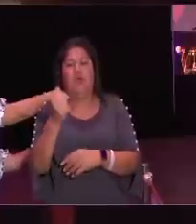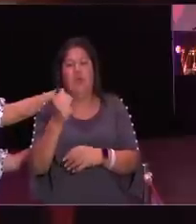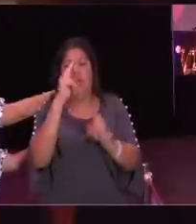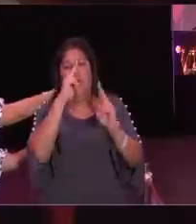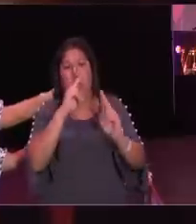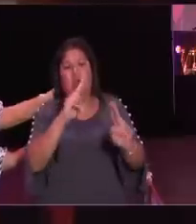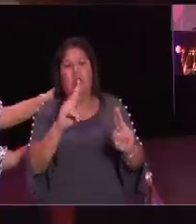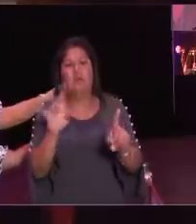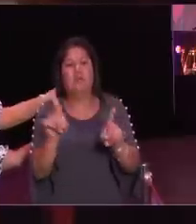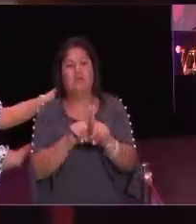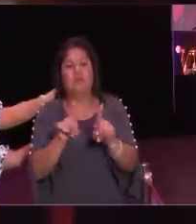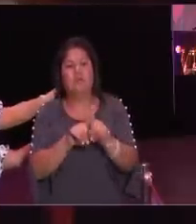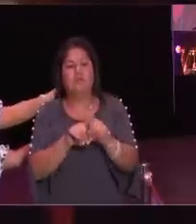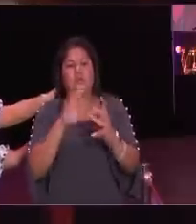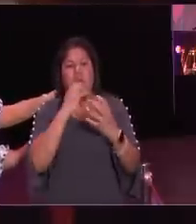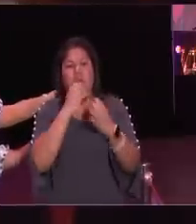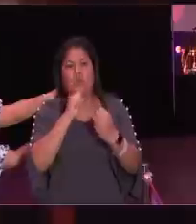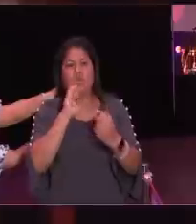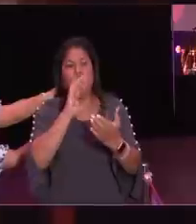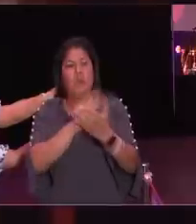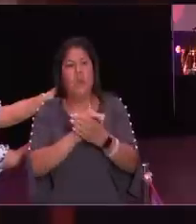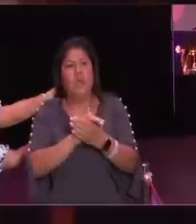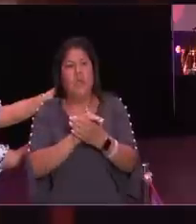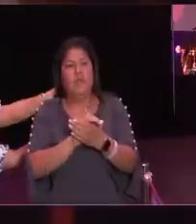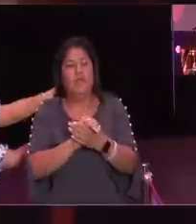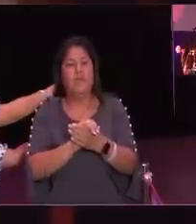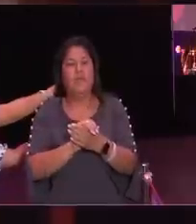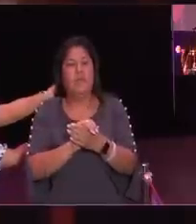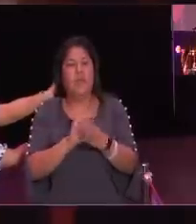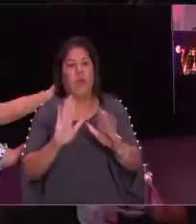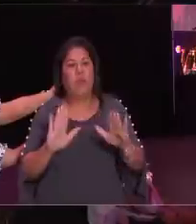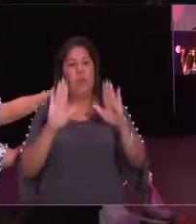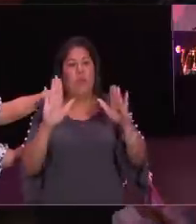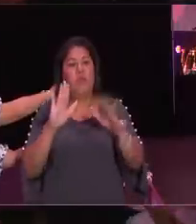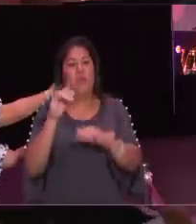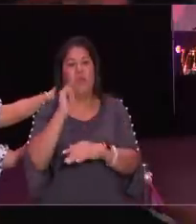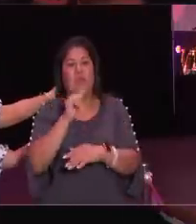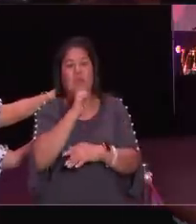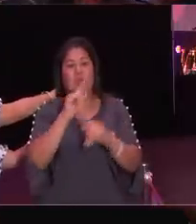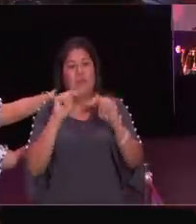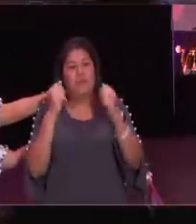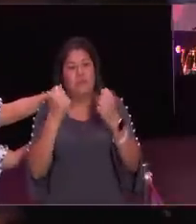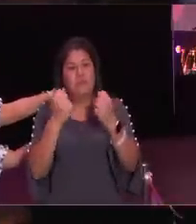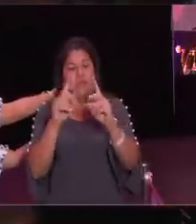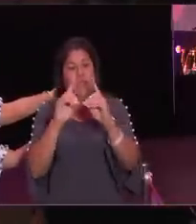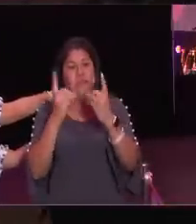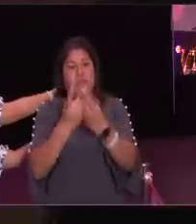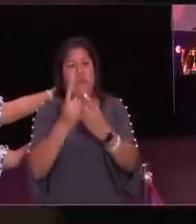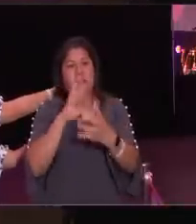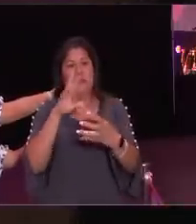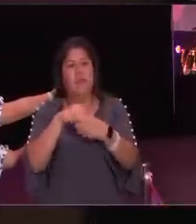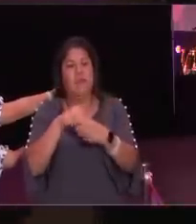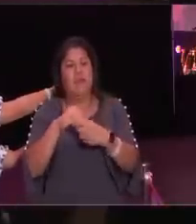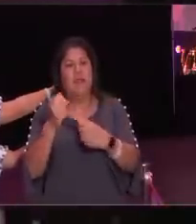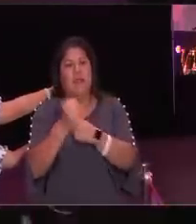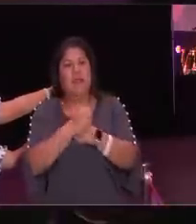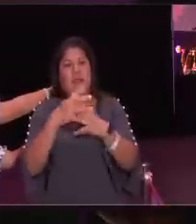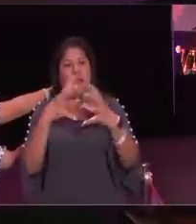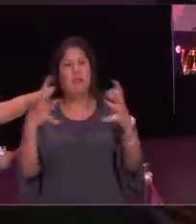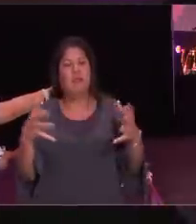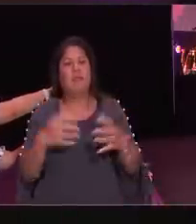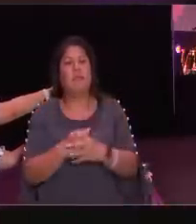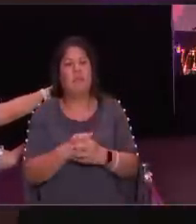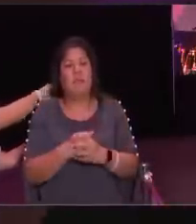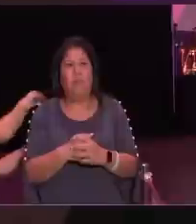him as well, and his precious wife, and the wonderful Arizona district that I belong to. We love them very much.